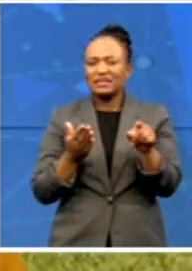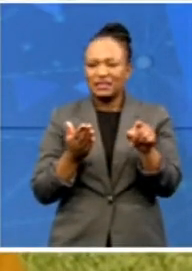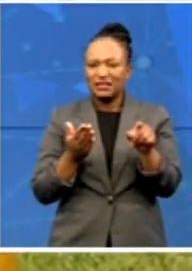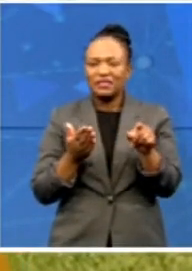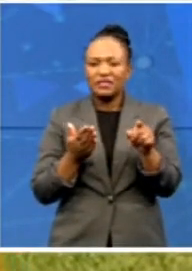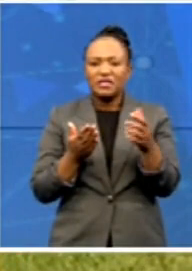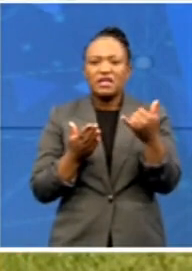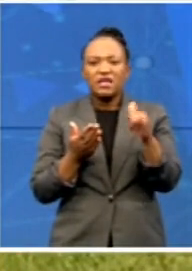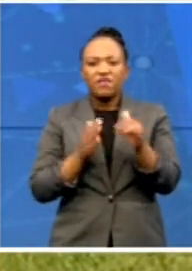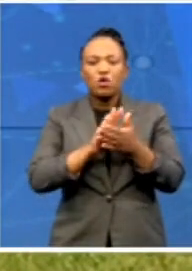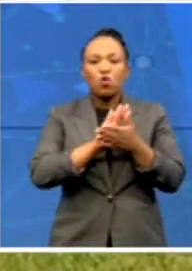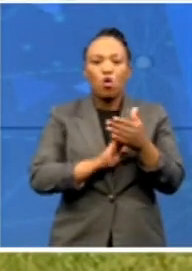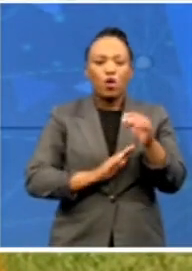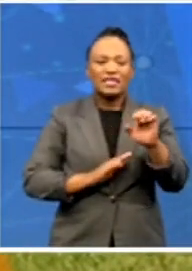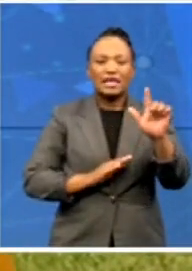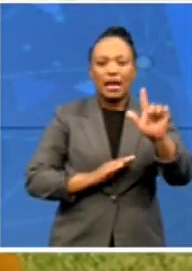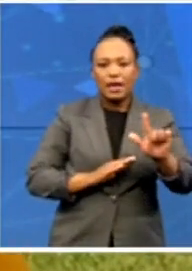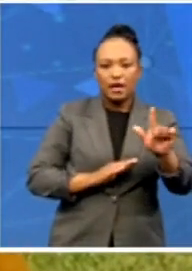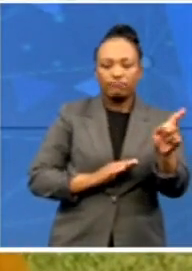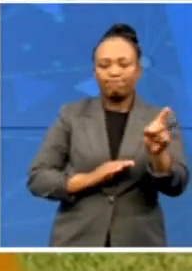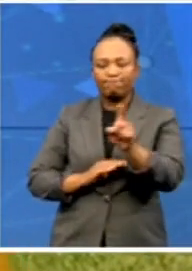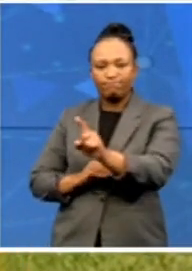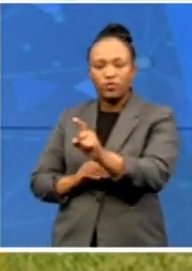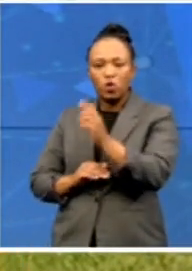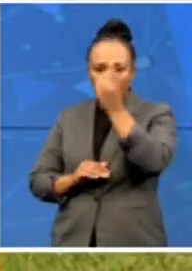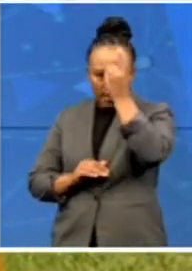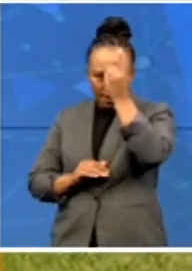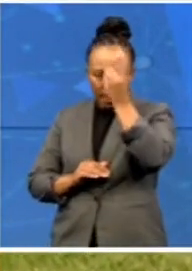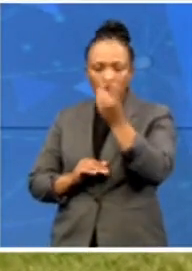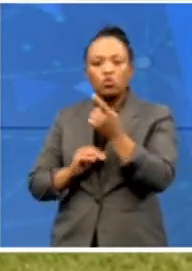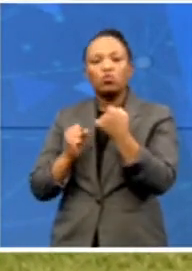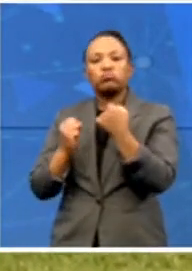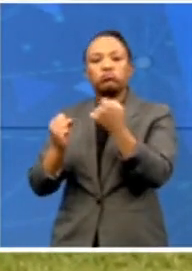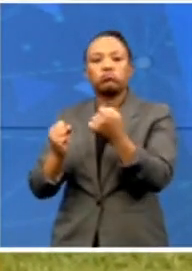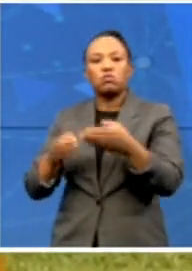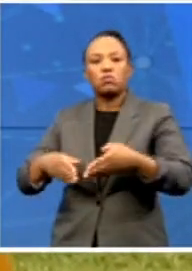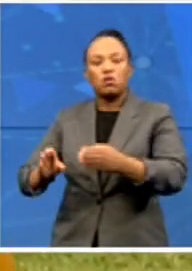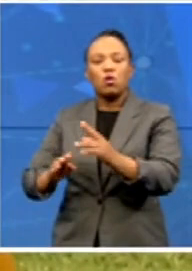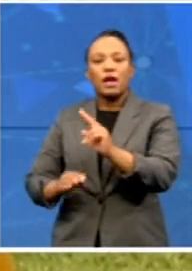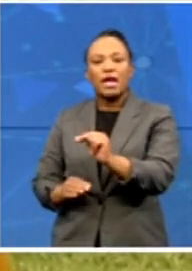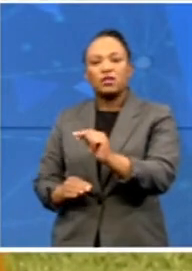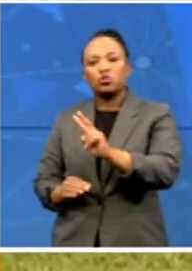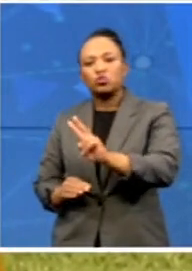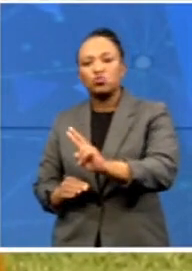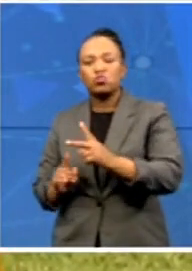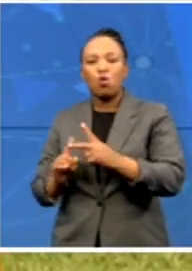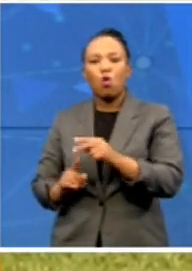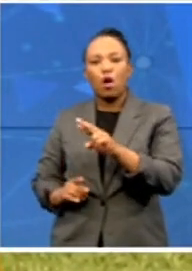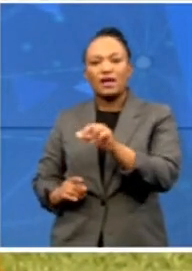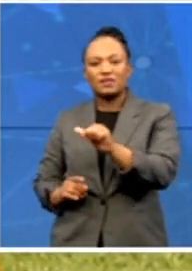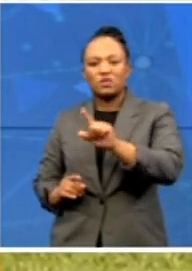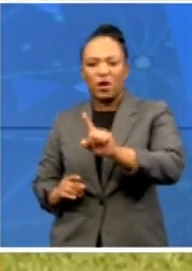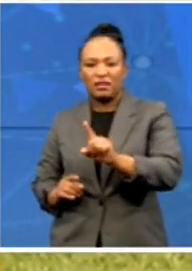Durban, you will travel through N2 to Mthatha, also R61 to the Port St. John side. So we don't know what will change after